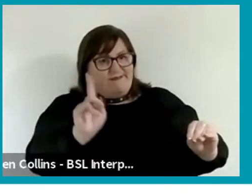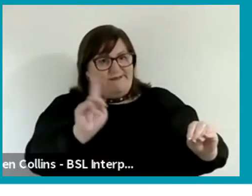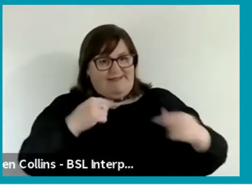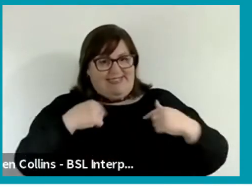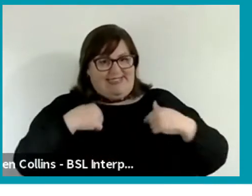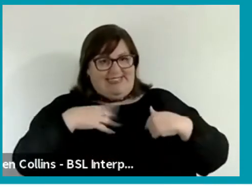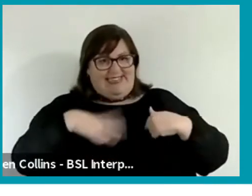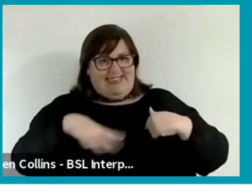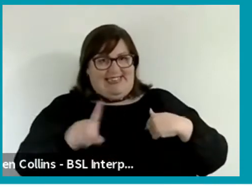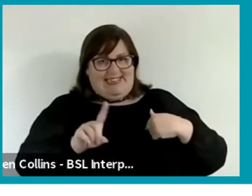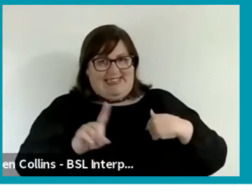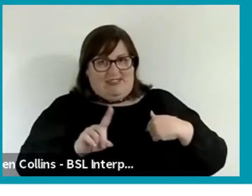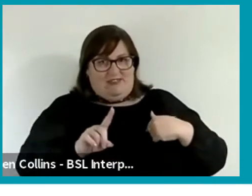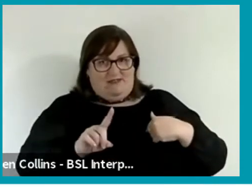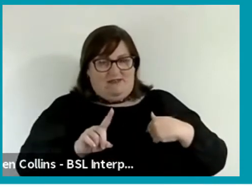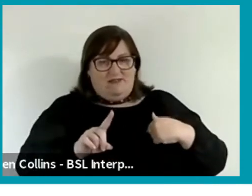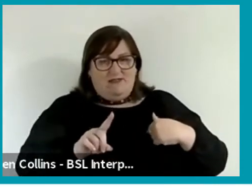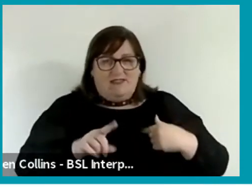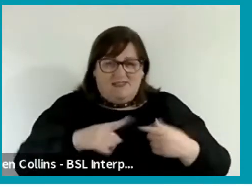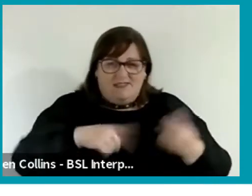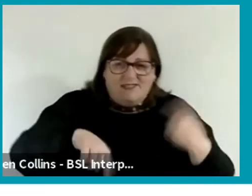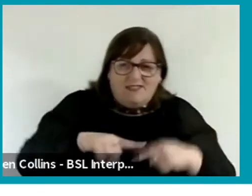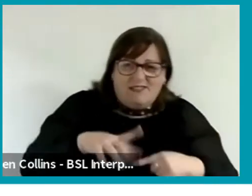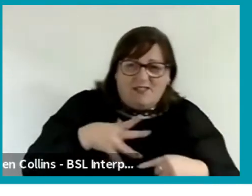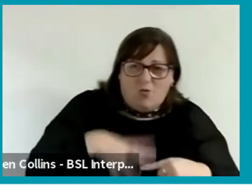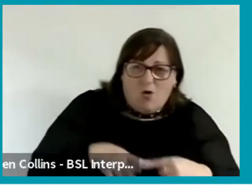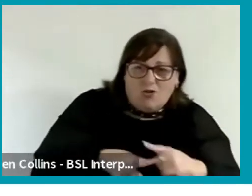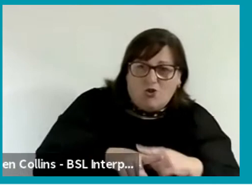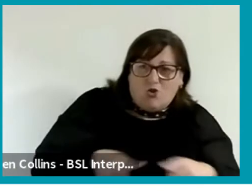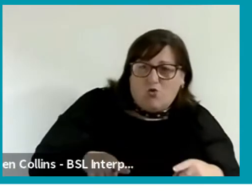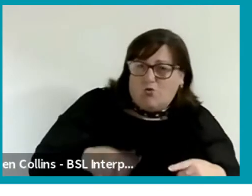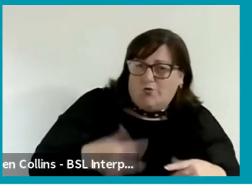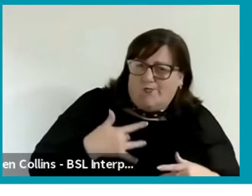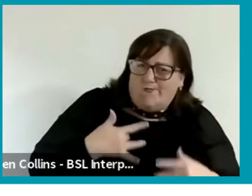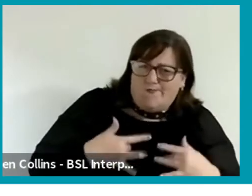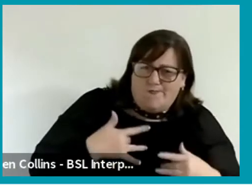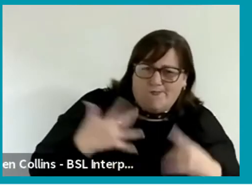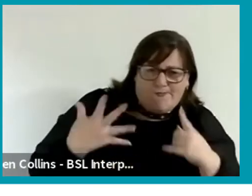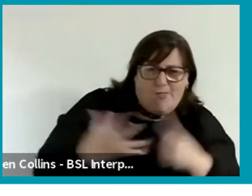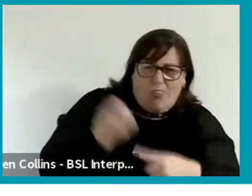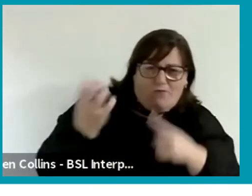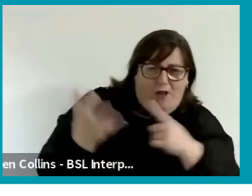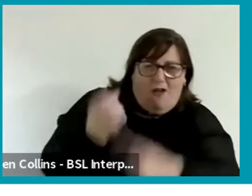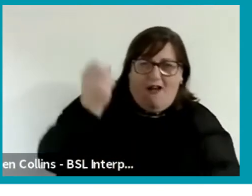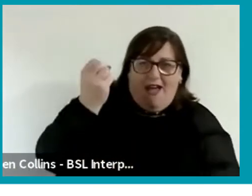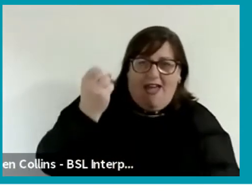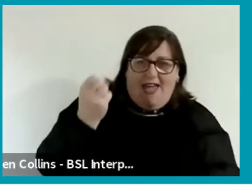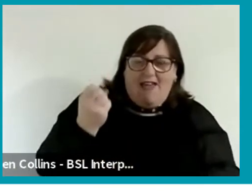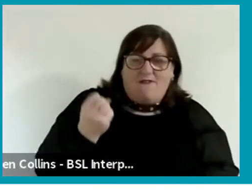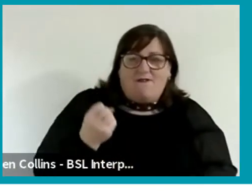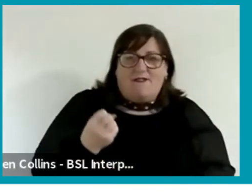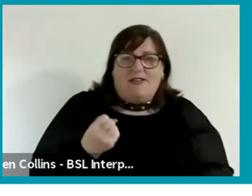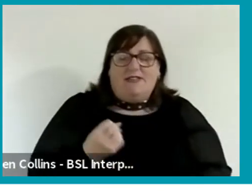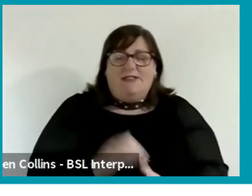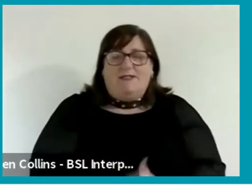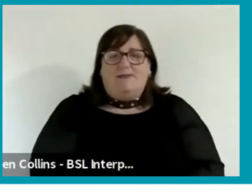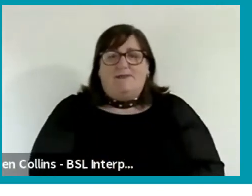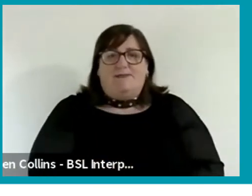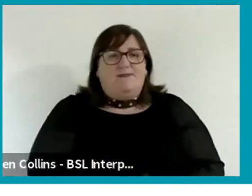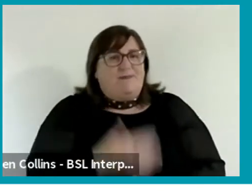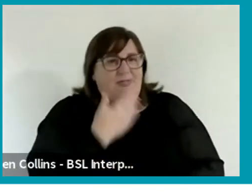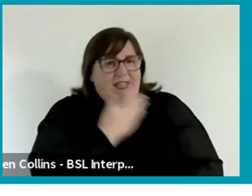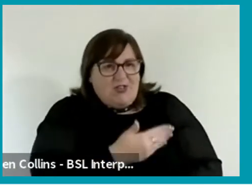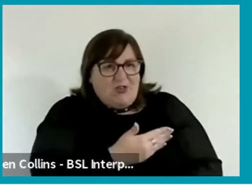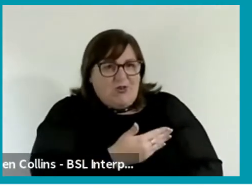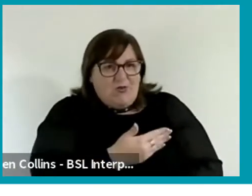everyone wants everyone to thrive really in the process and be at their best. Thank you. I will come back to you again, maybe with one or